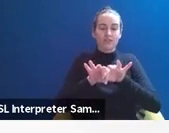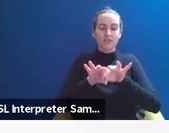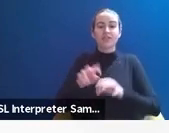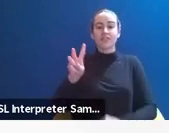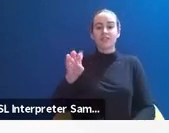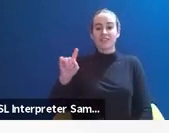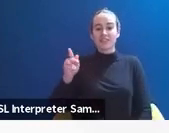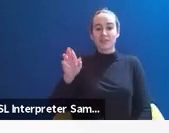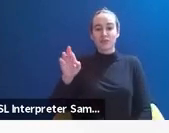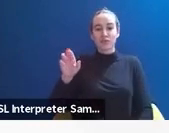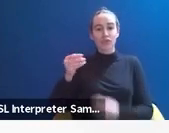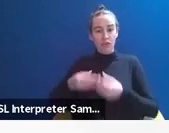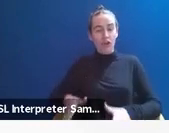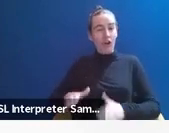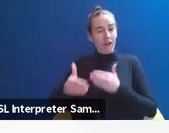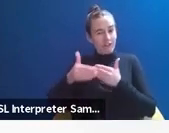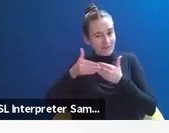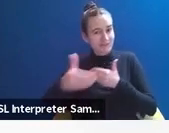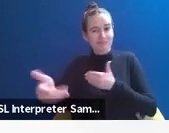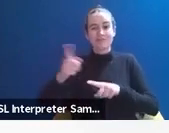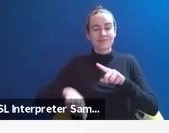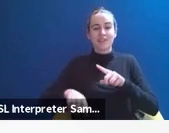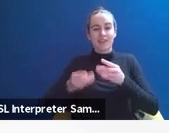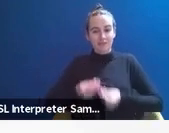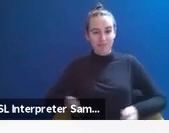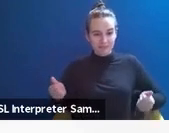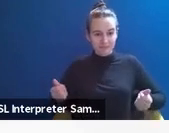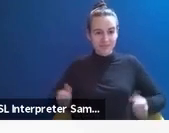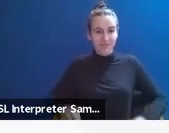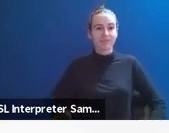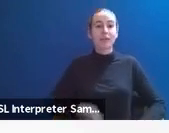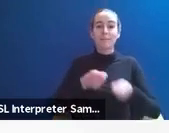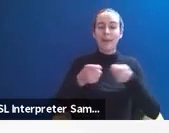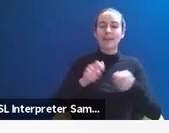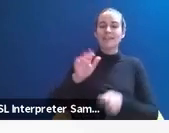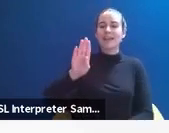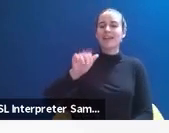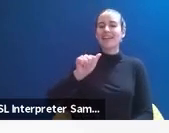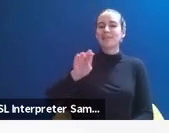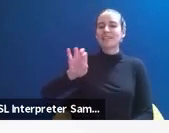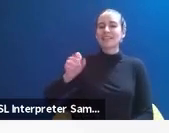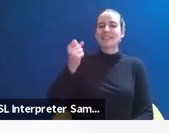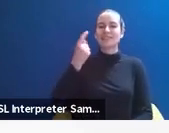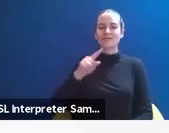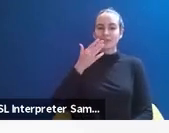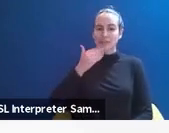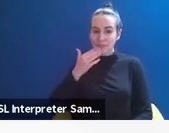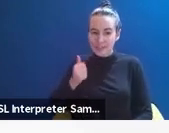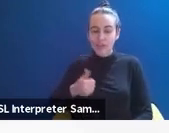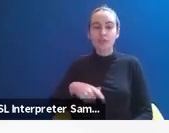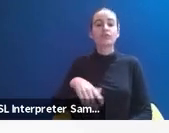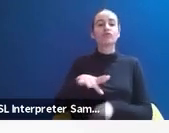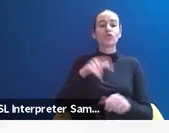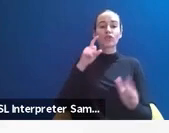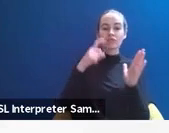permanent. Manage the ABCs of diabetes. Early identification of hearing imbalance